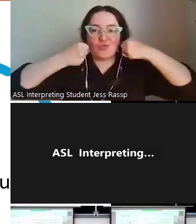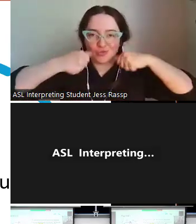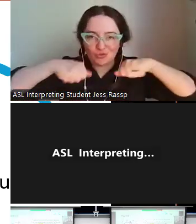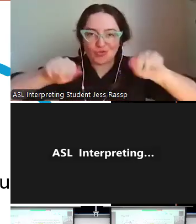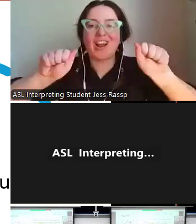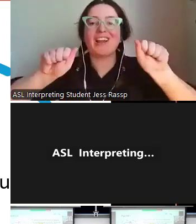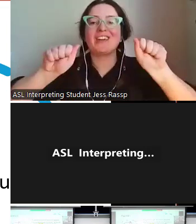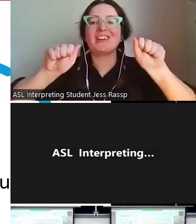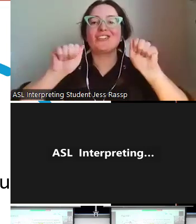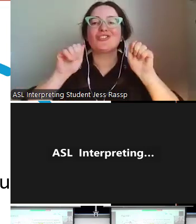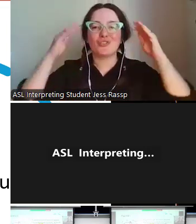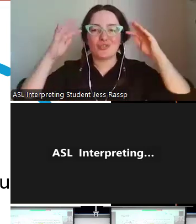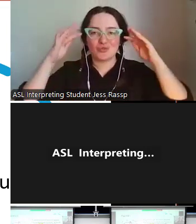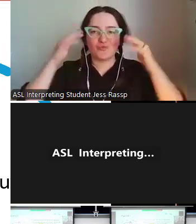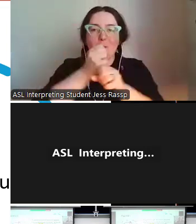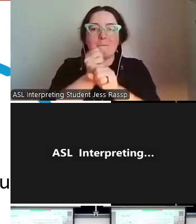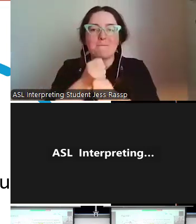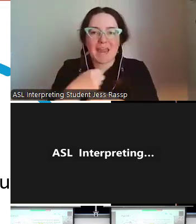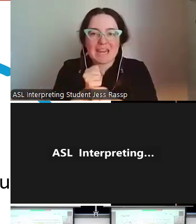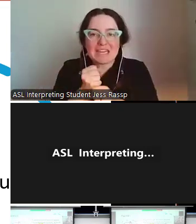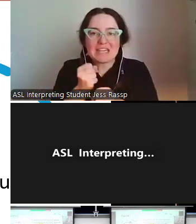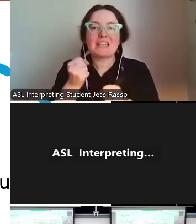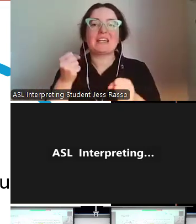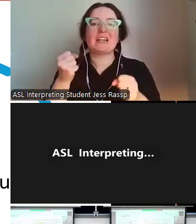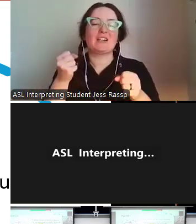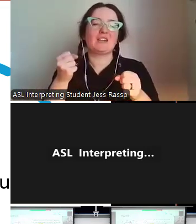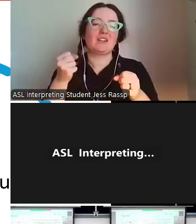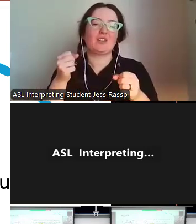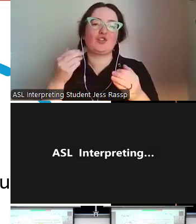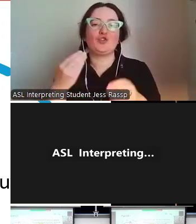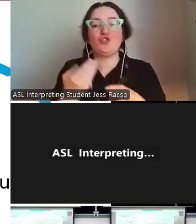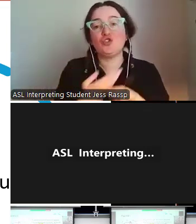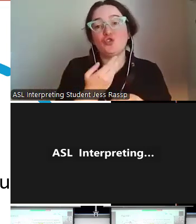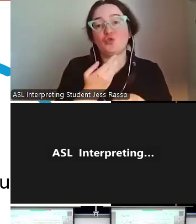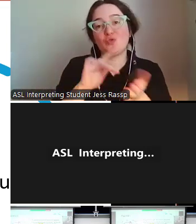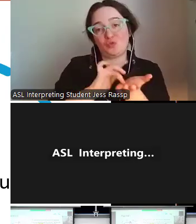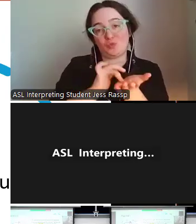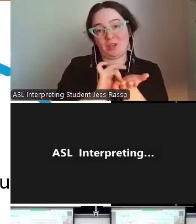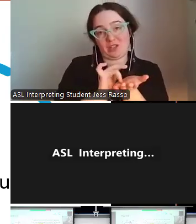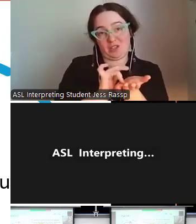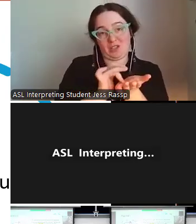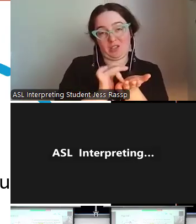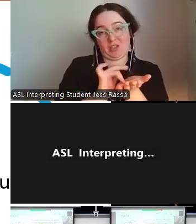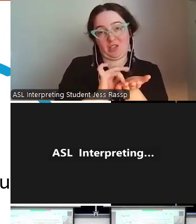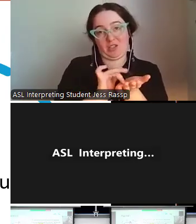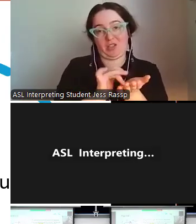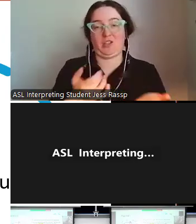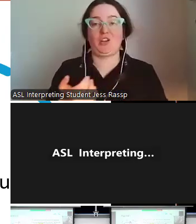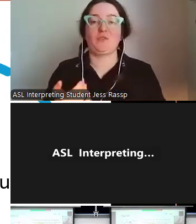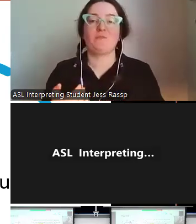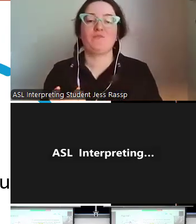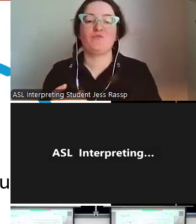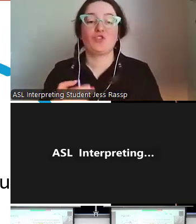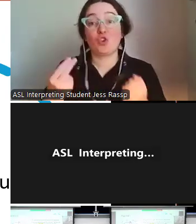put this arginine at 13 and 14 in the correct spots. So they're using organic